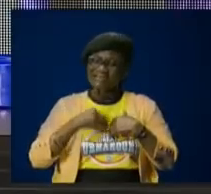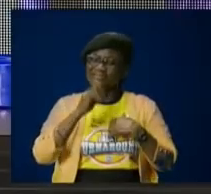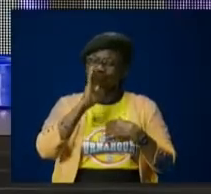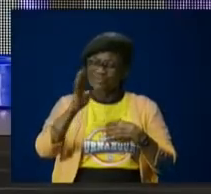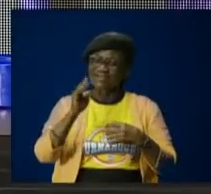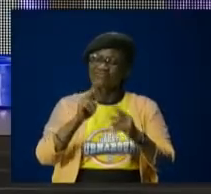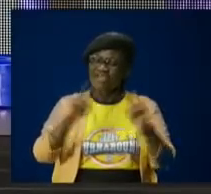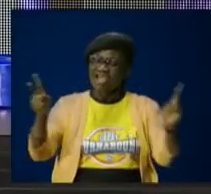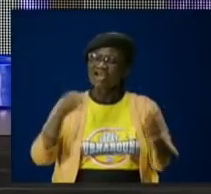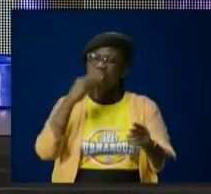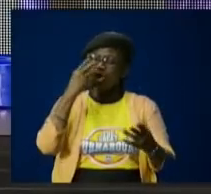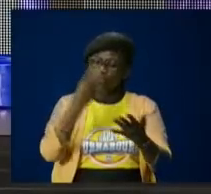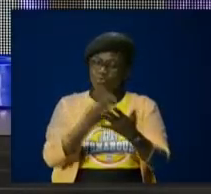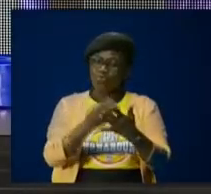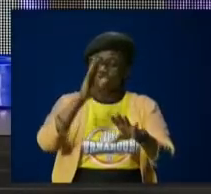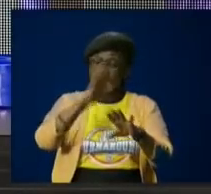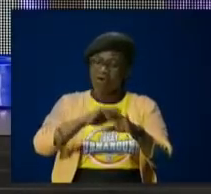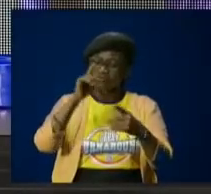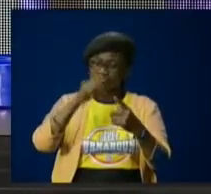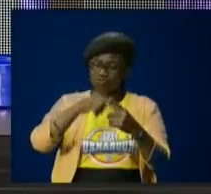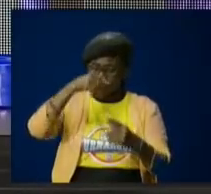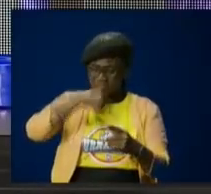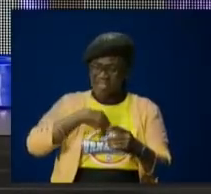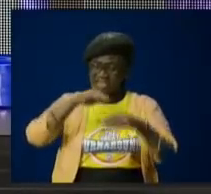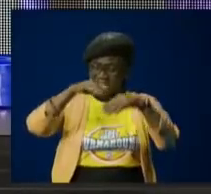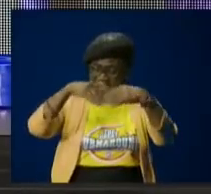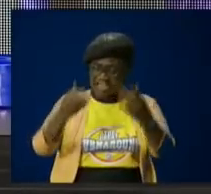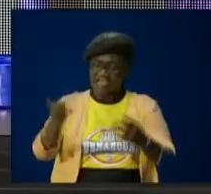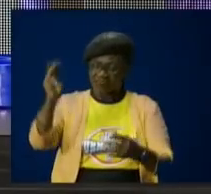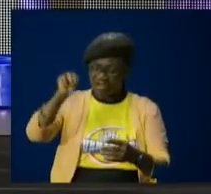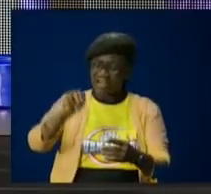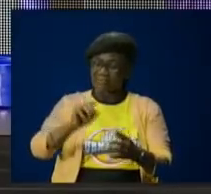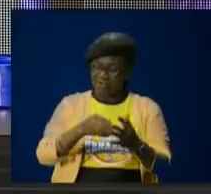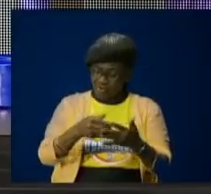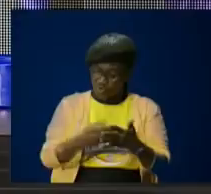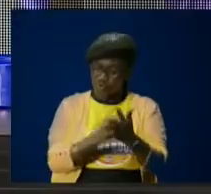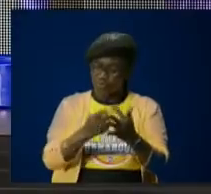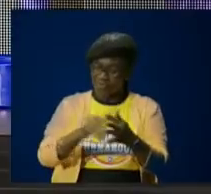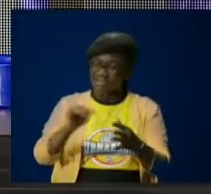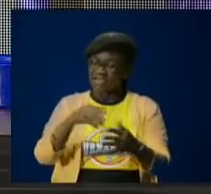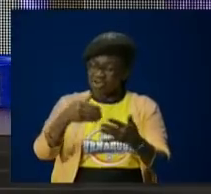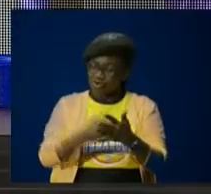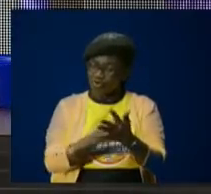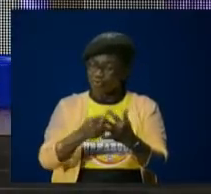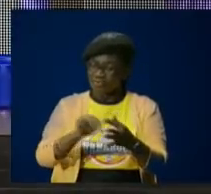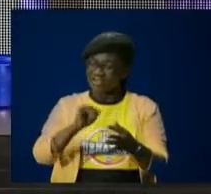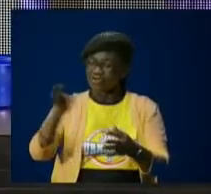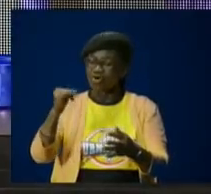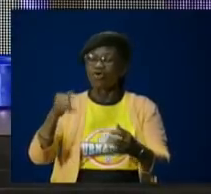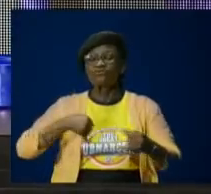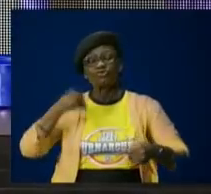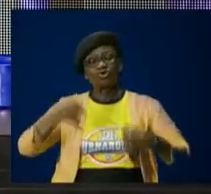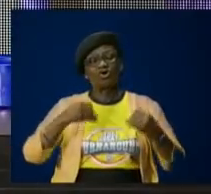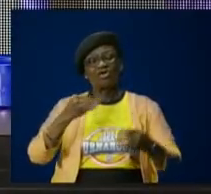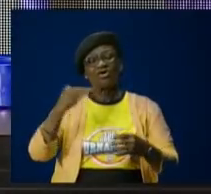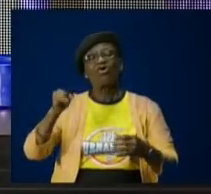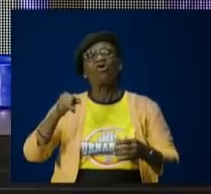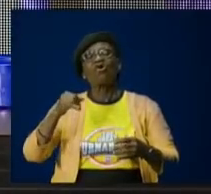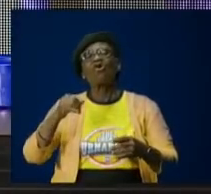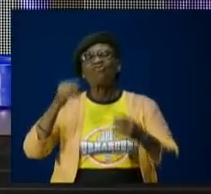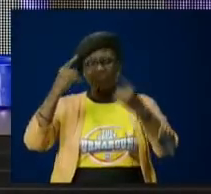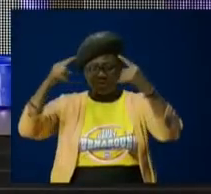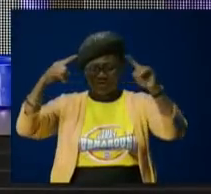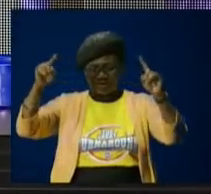me. Give them a new beginning of joy, of success,